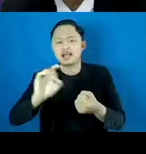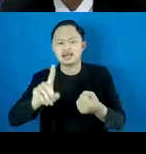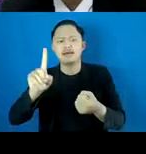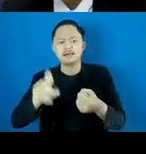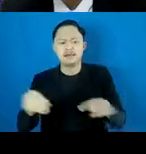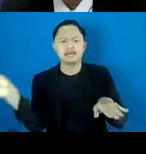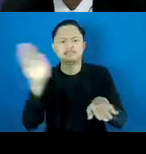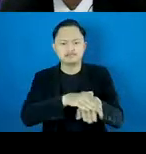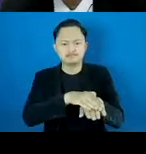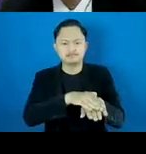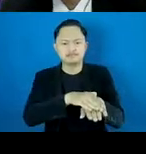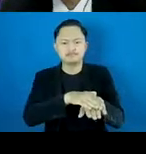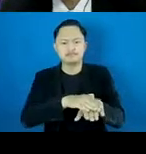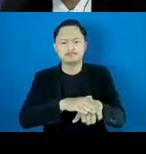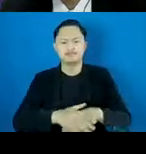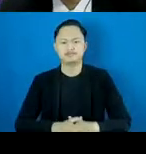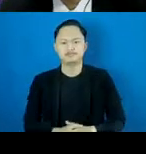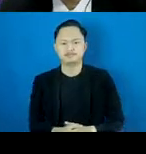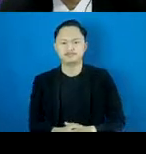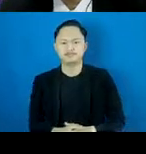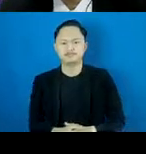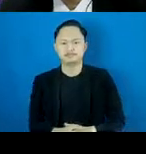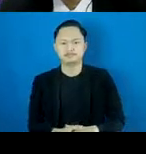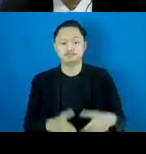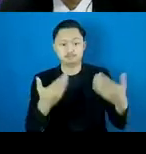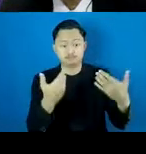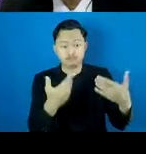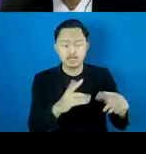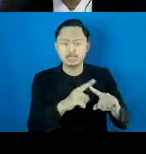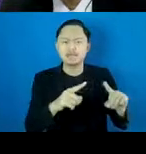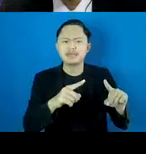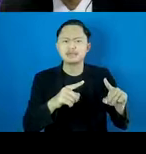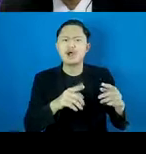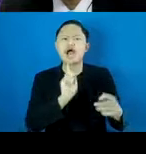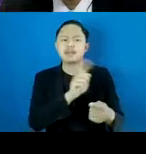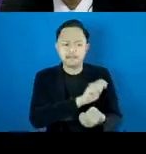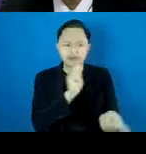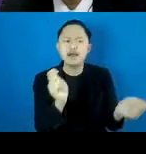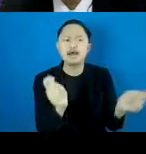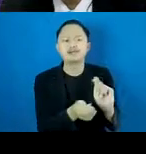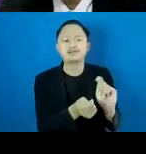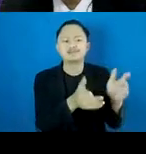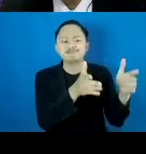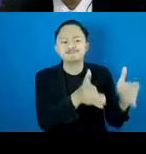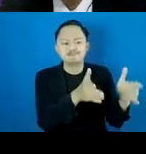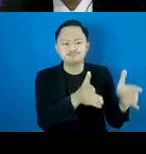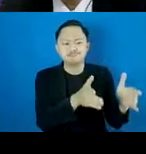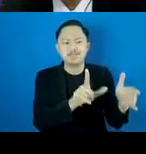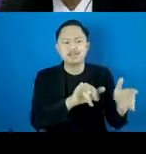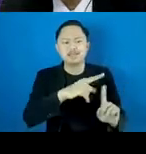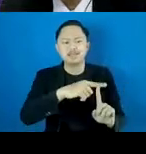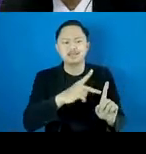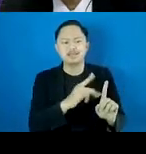batteries. There is a distinct trend shifting towards lithium NMC